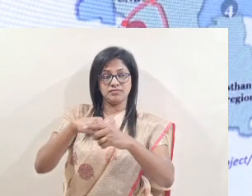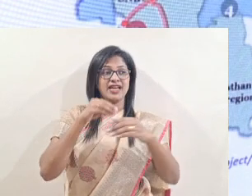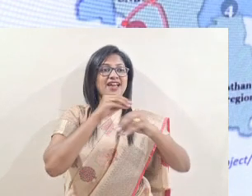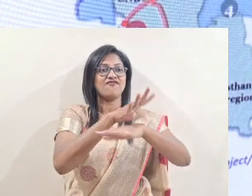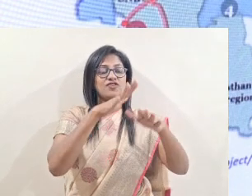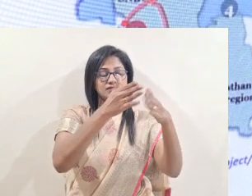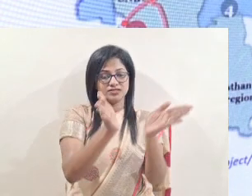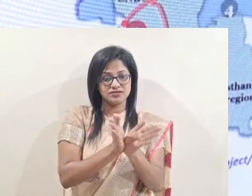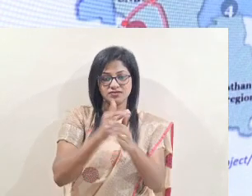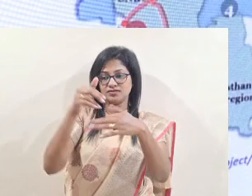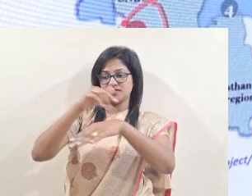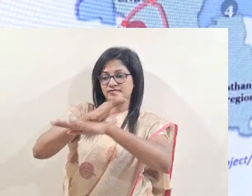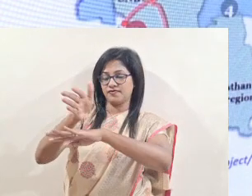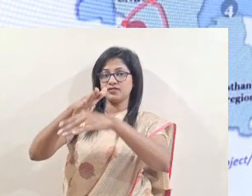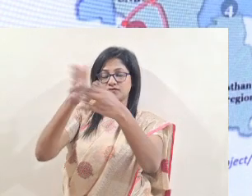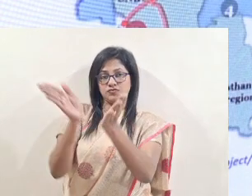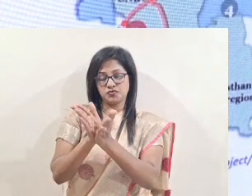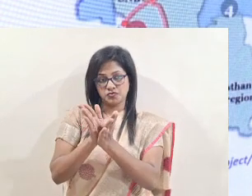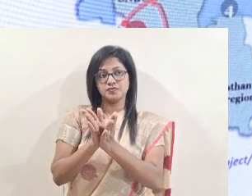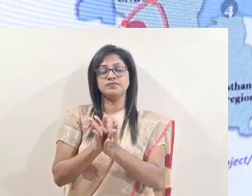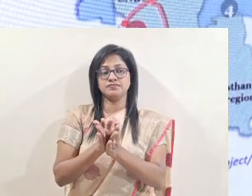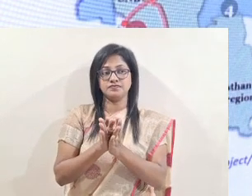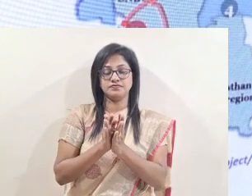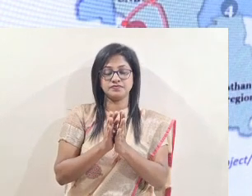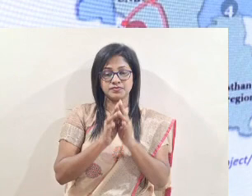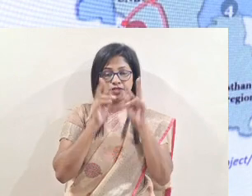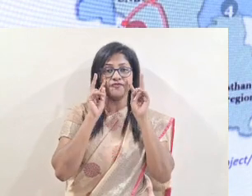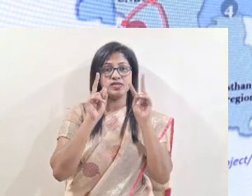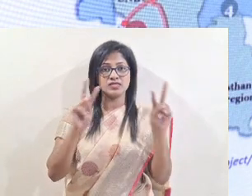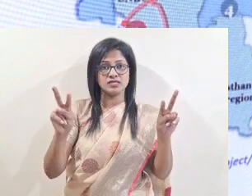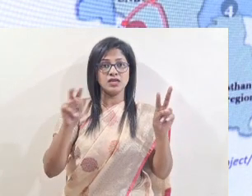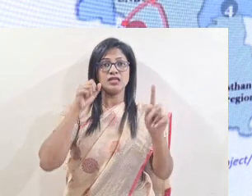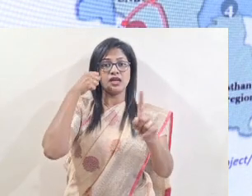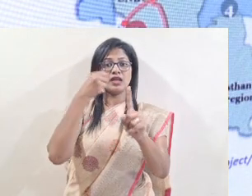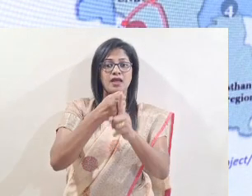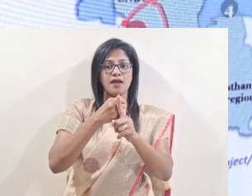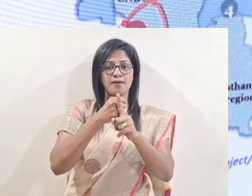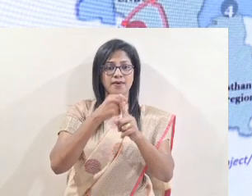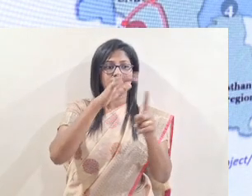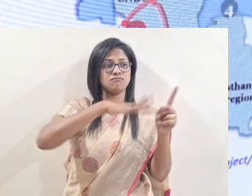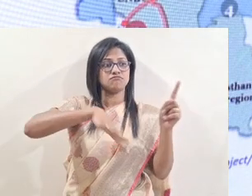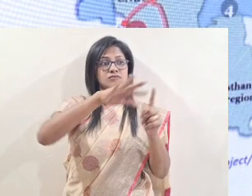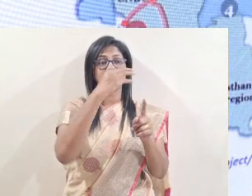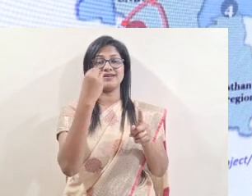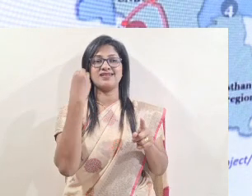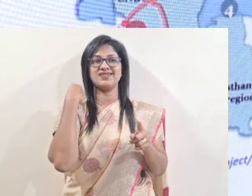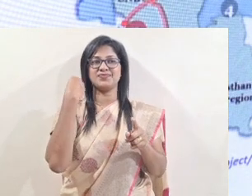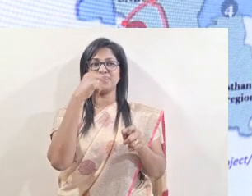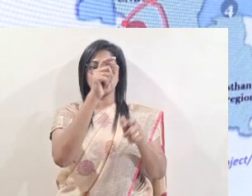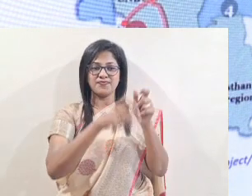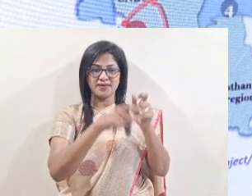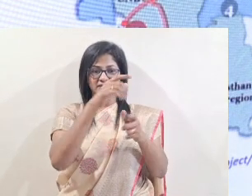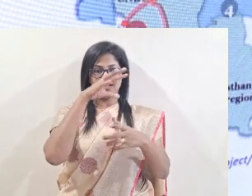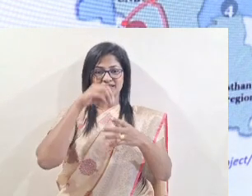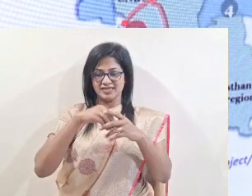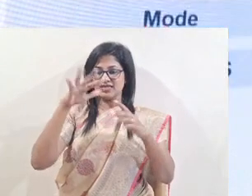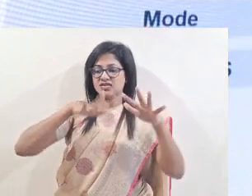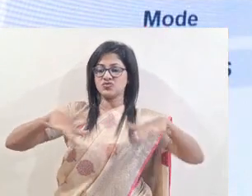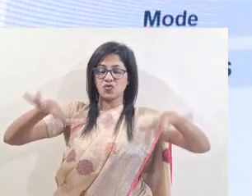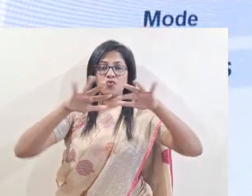looking into the impact of the stakeholders within this influence zones only.